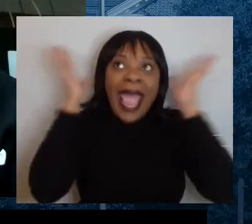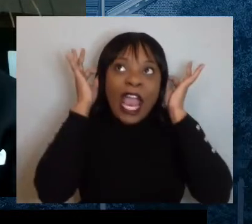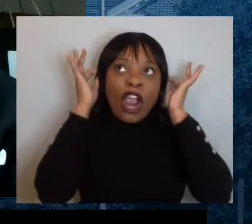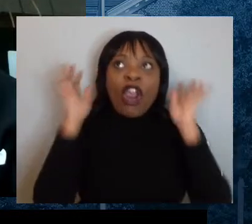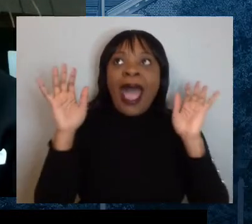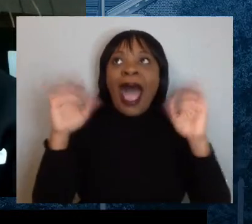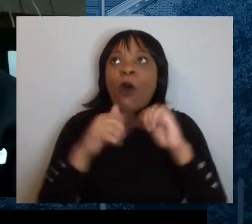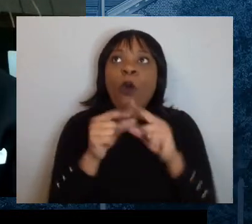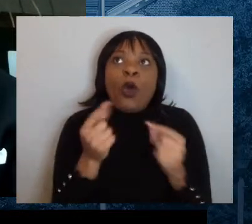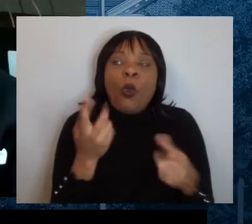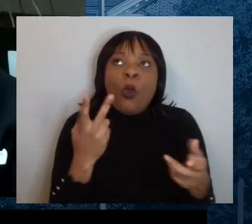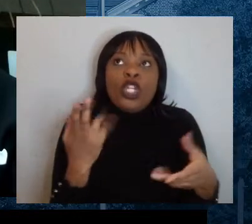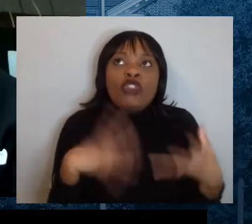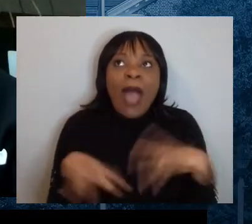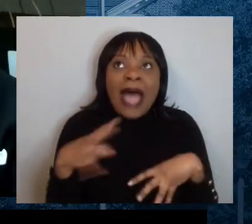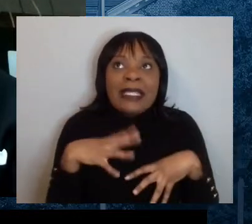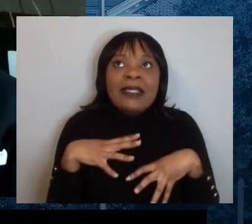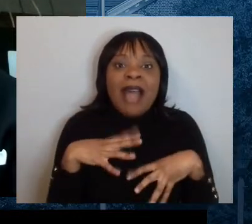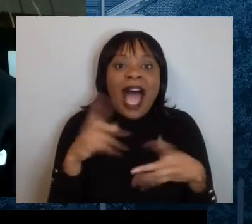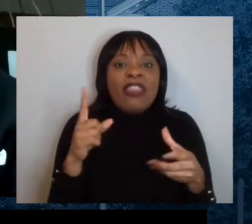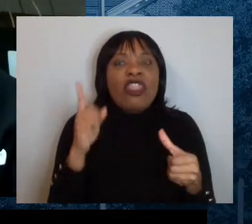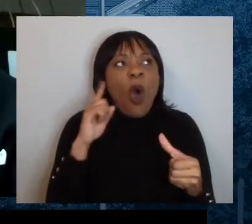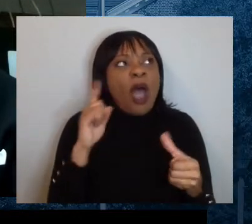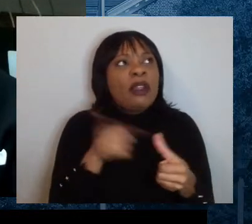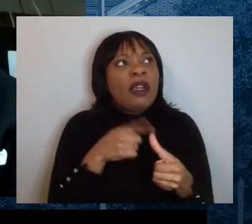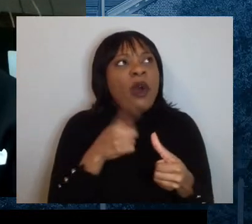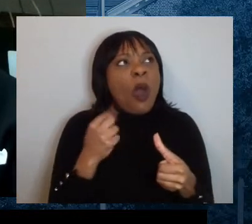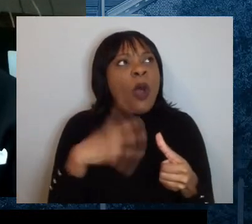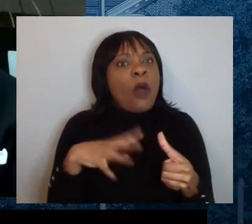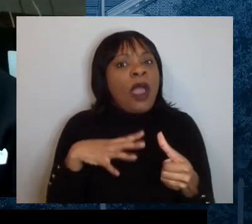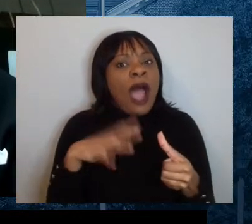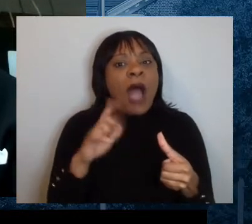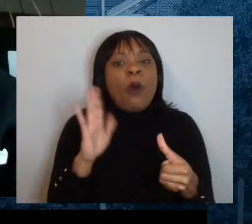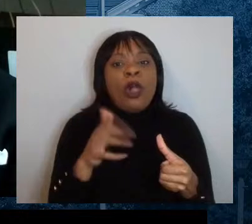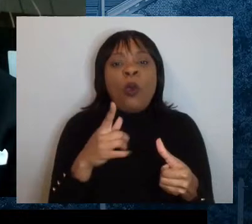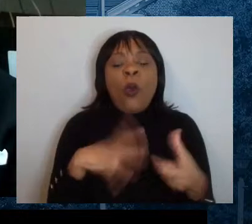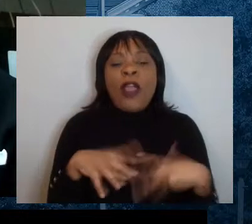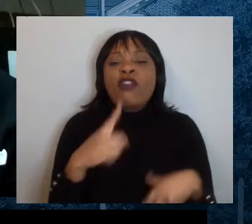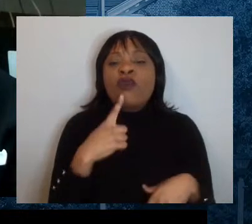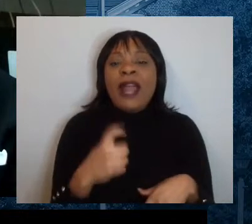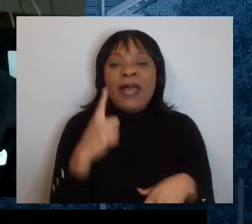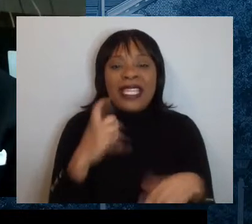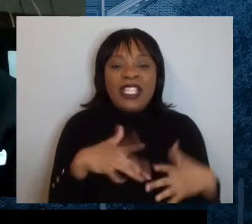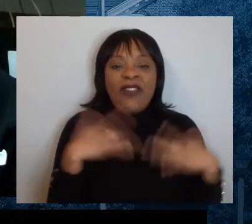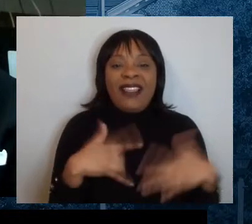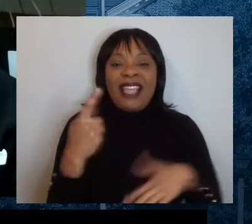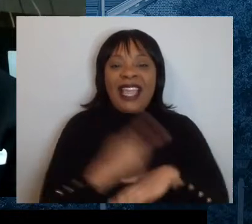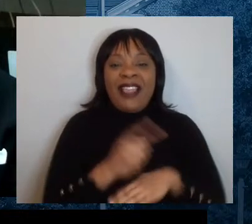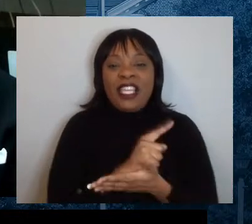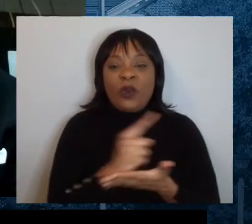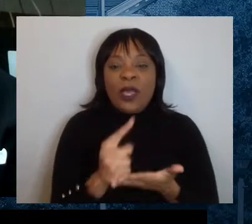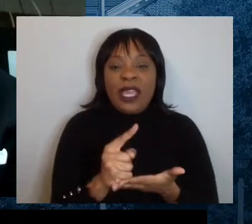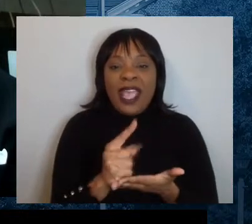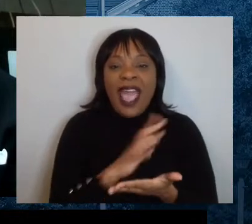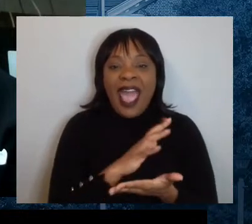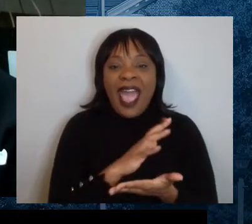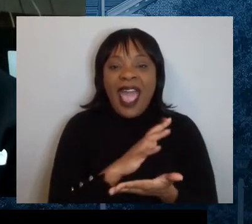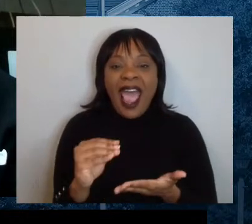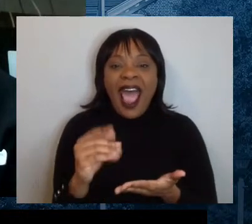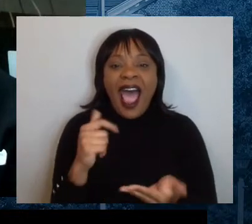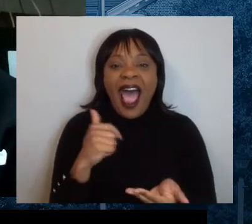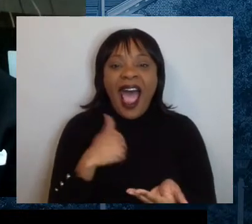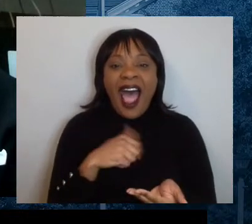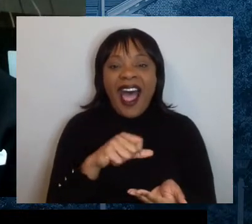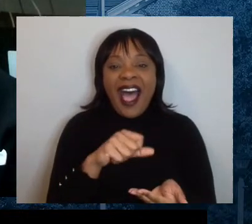one, what would I wear? I'm wearing red. It was Valentine's Day this week. And I